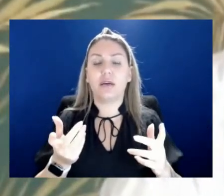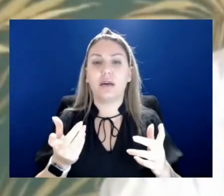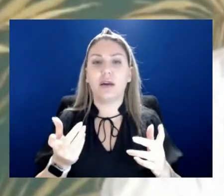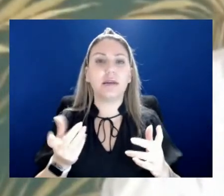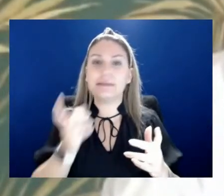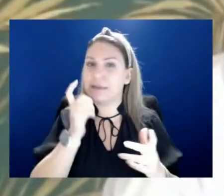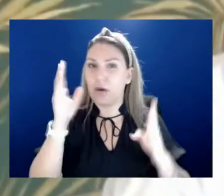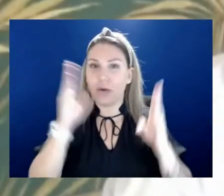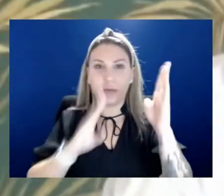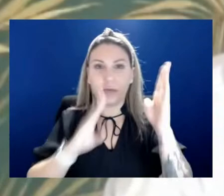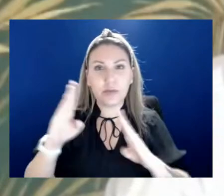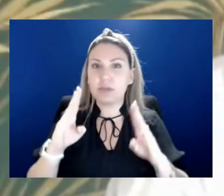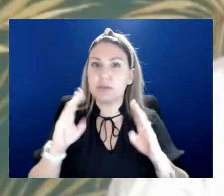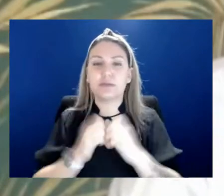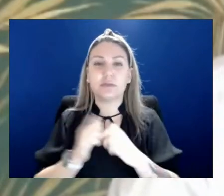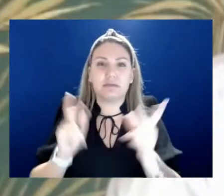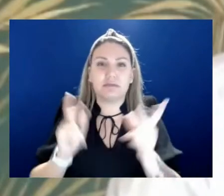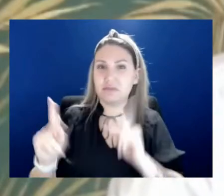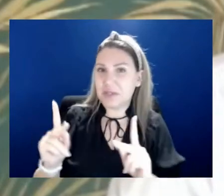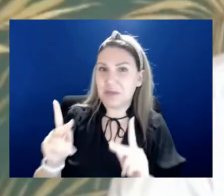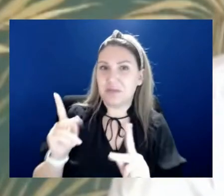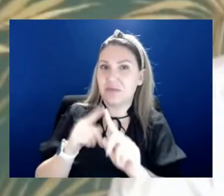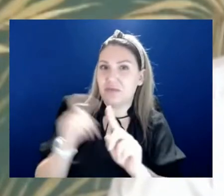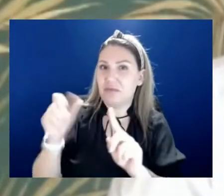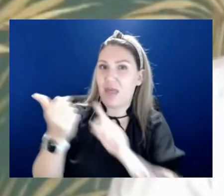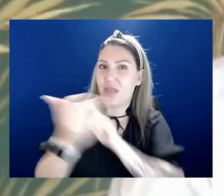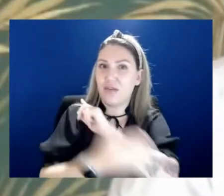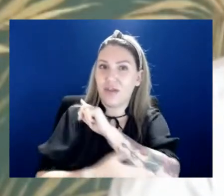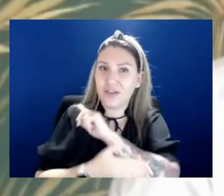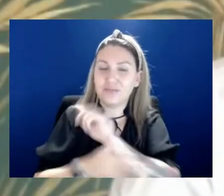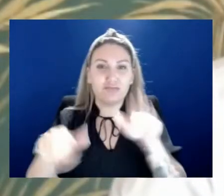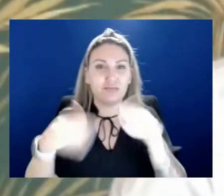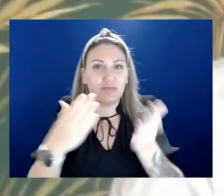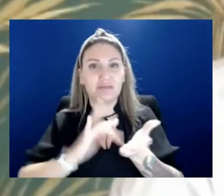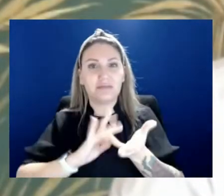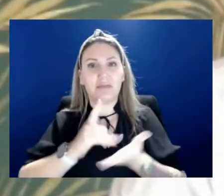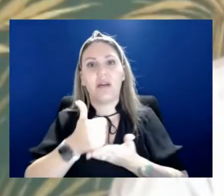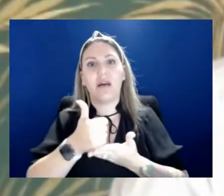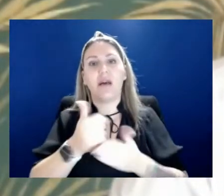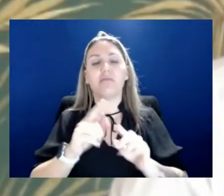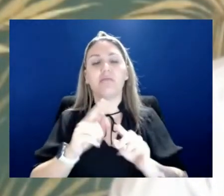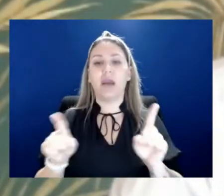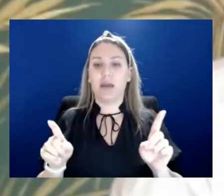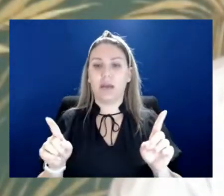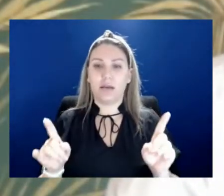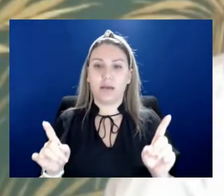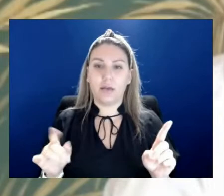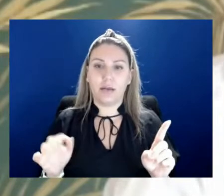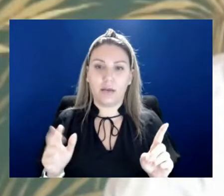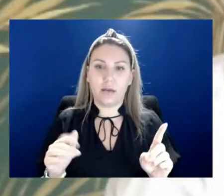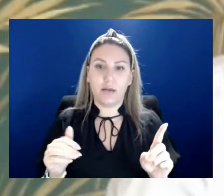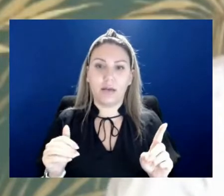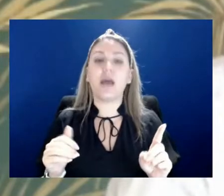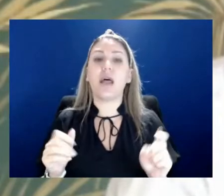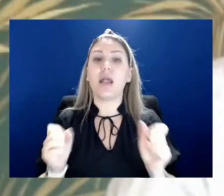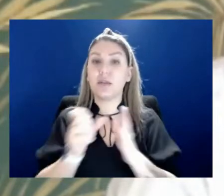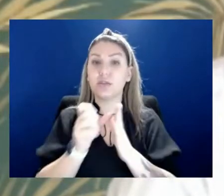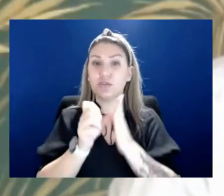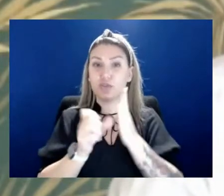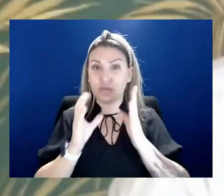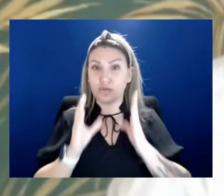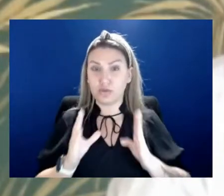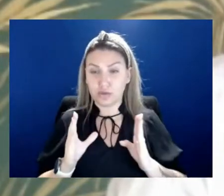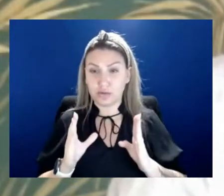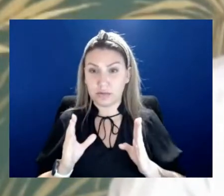and provide medical help, but a lot the surgeon is beginning